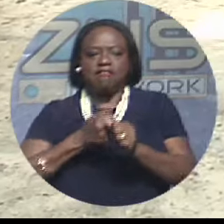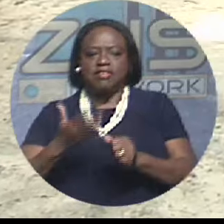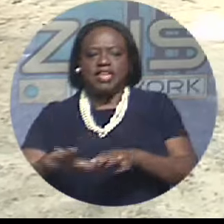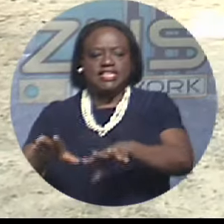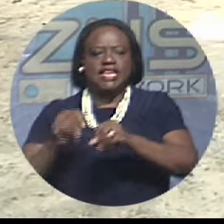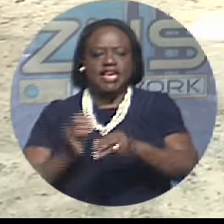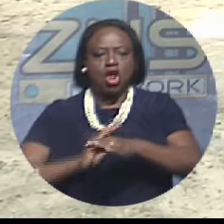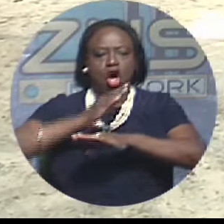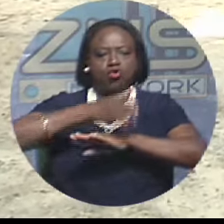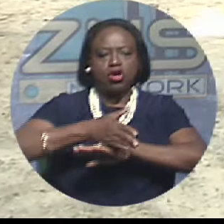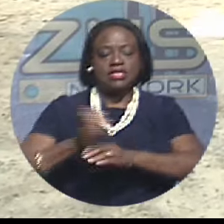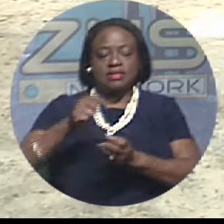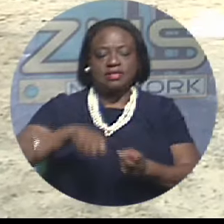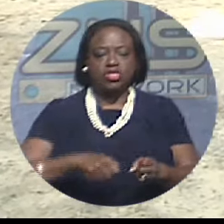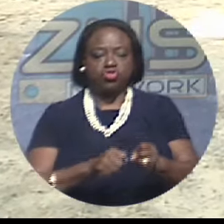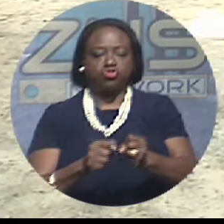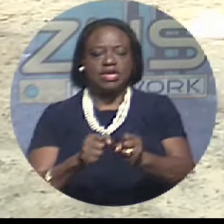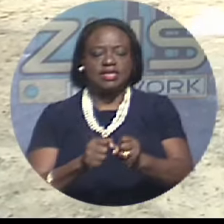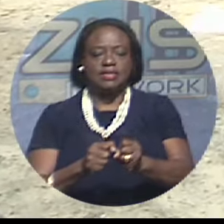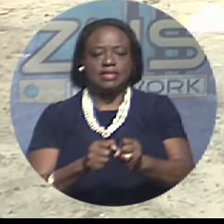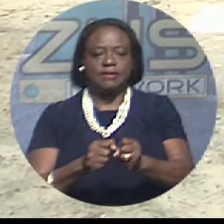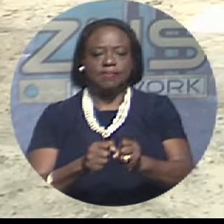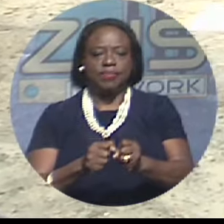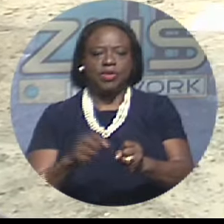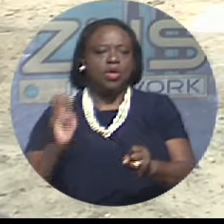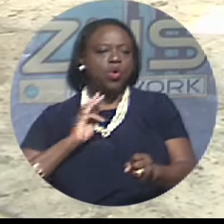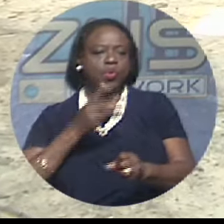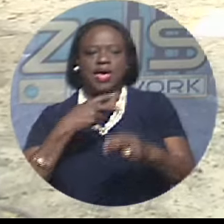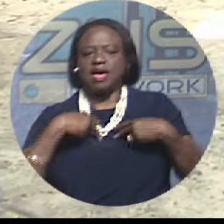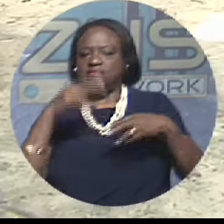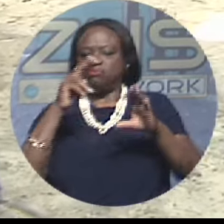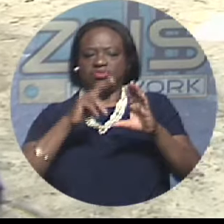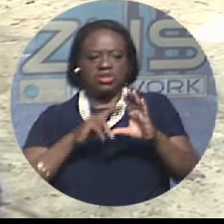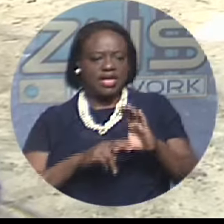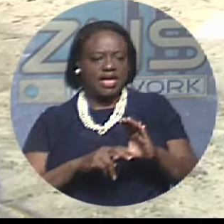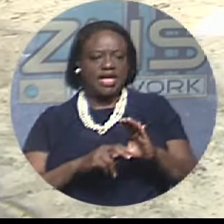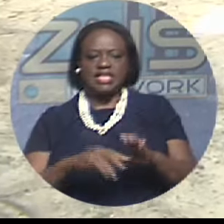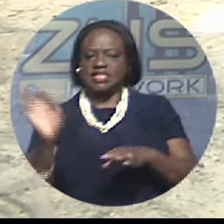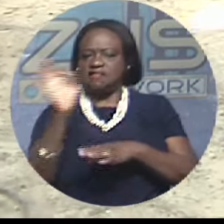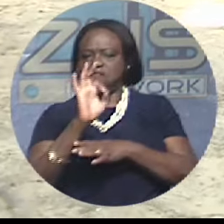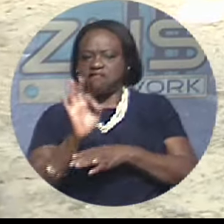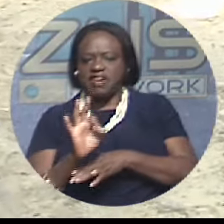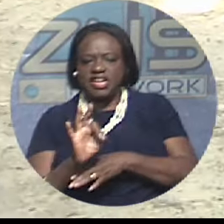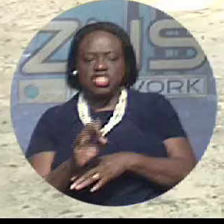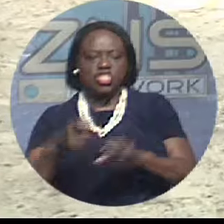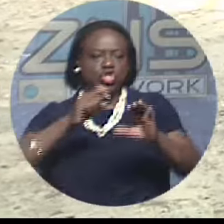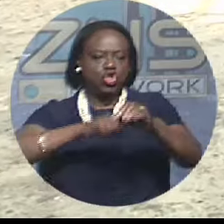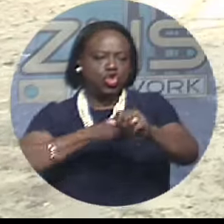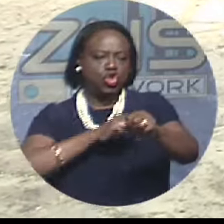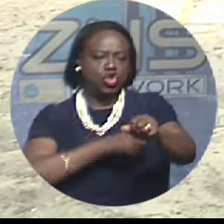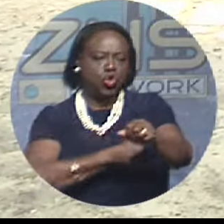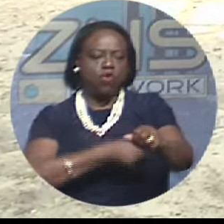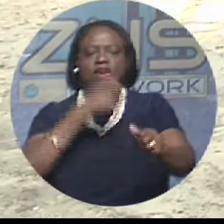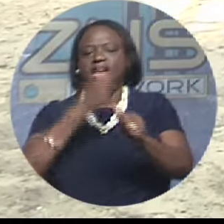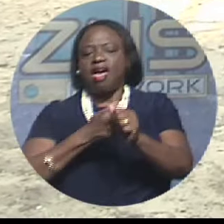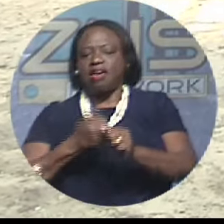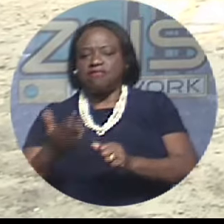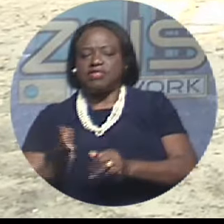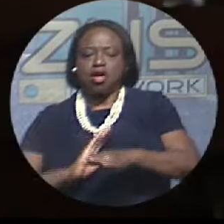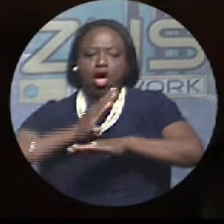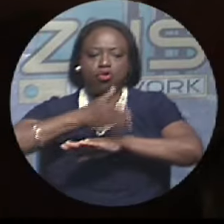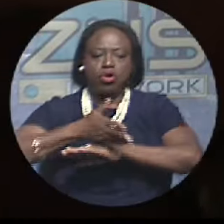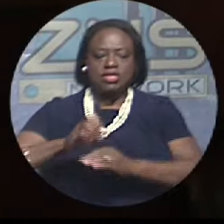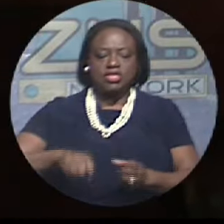street, which we have benches and fridge and stove and everything just across the